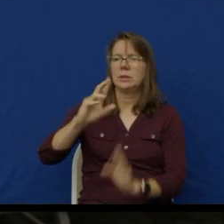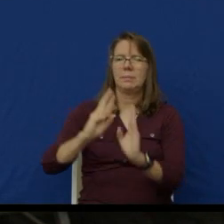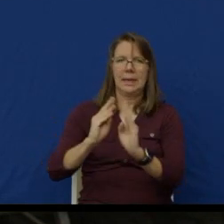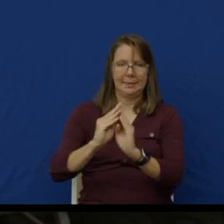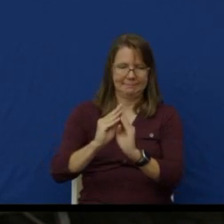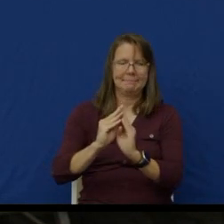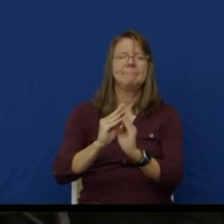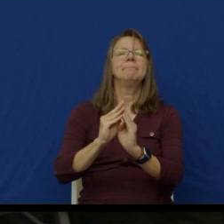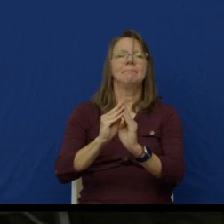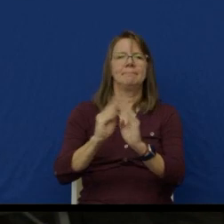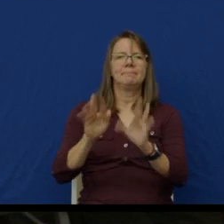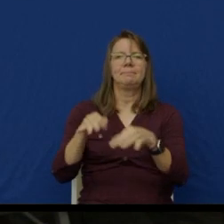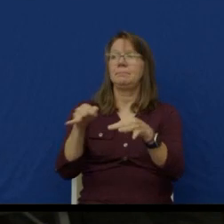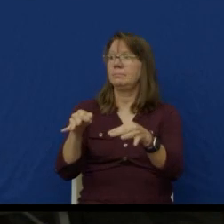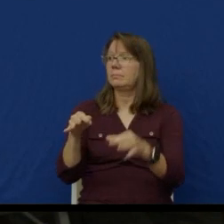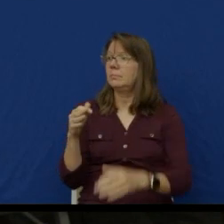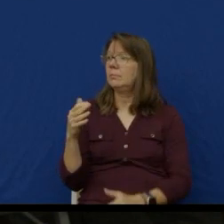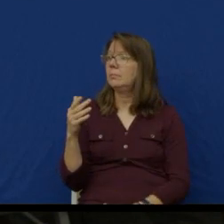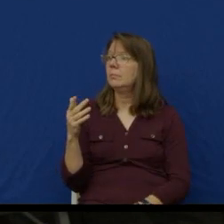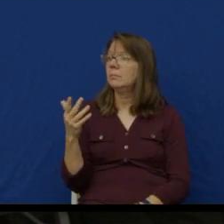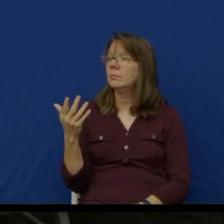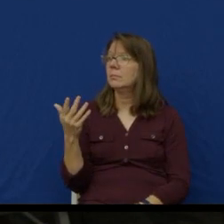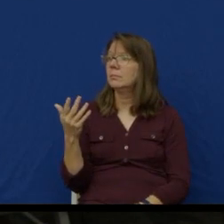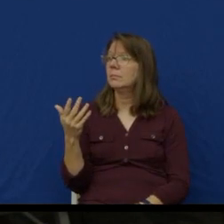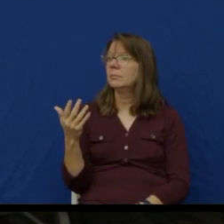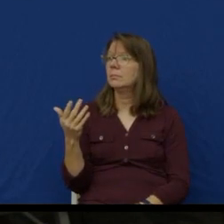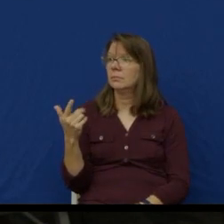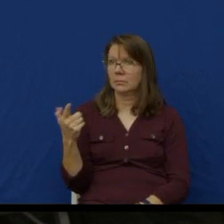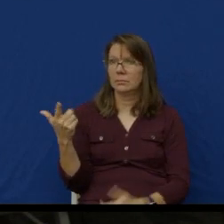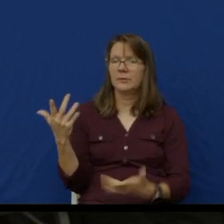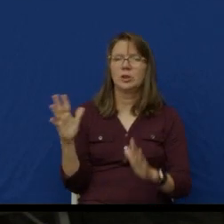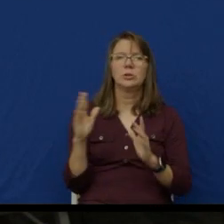is a second. Any further discussion?